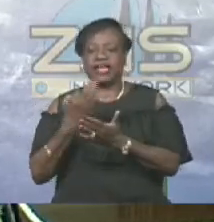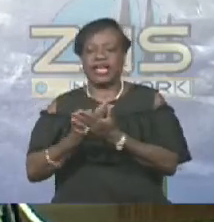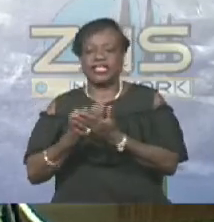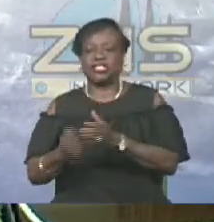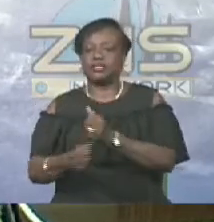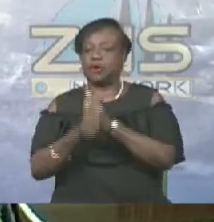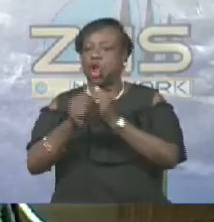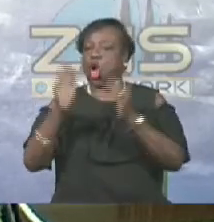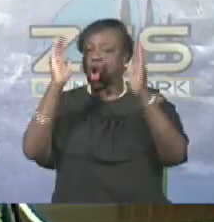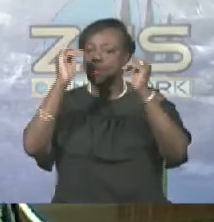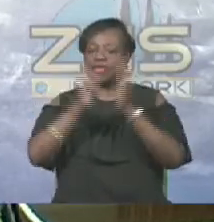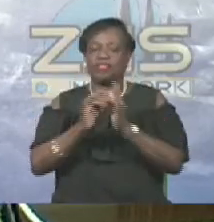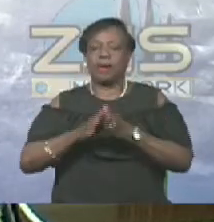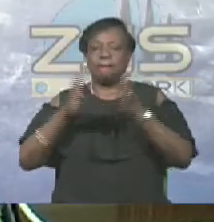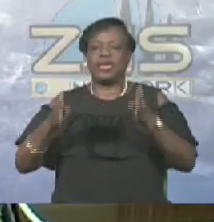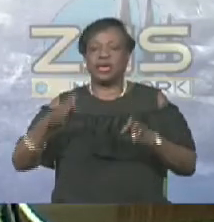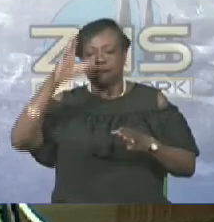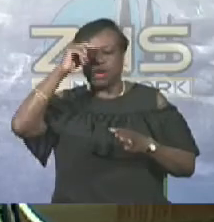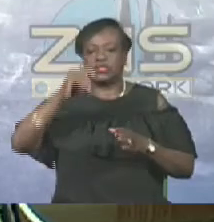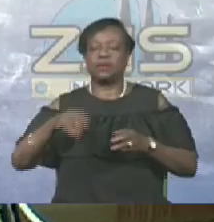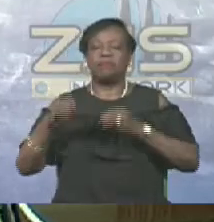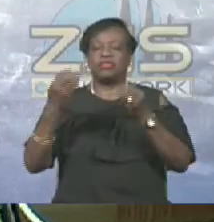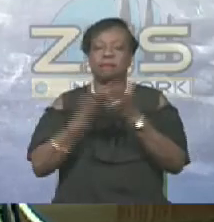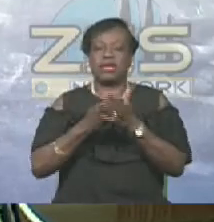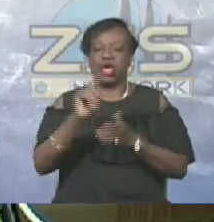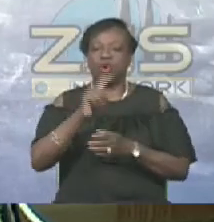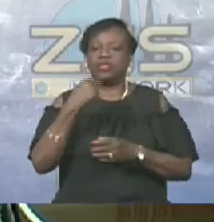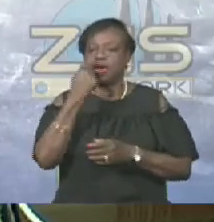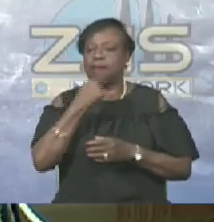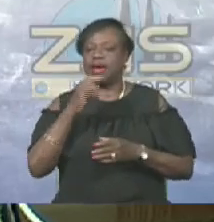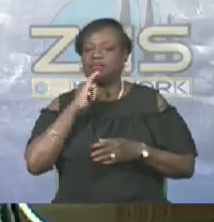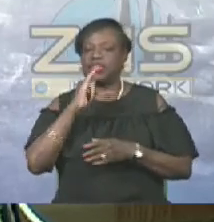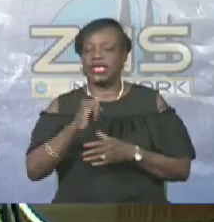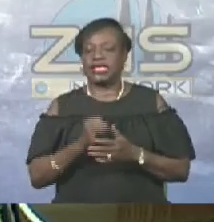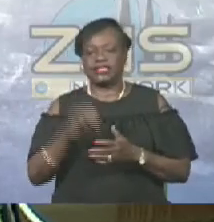put their money where their mouth is. Clint Watson, ZNS Network News.